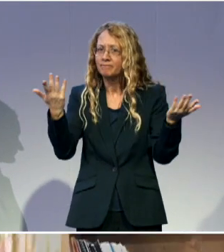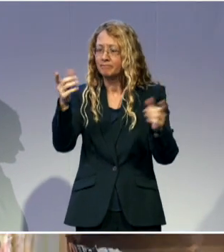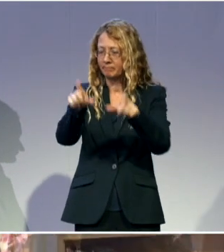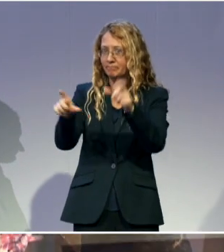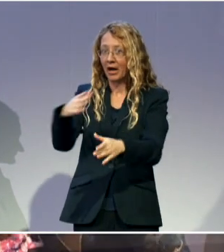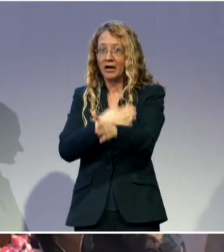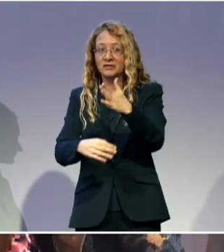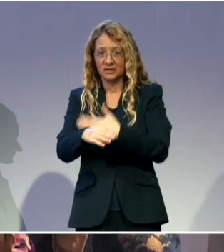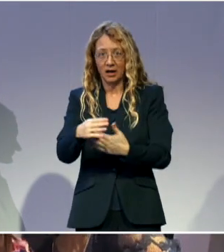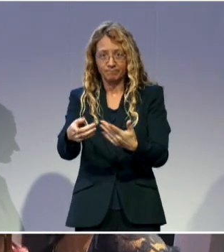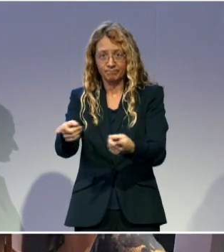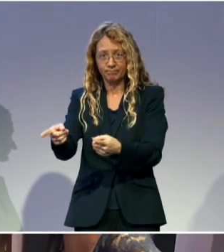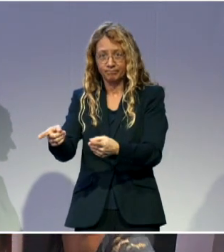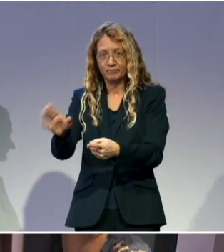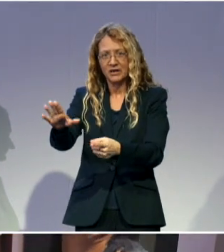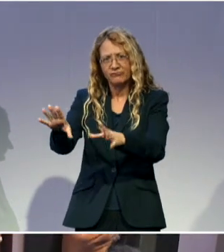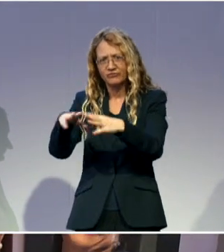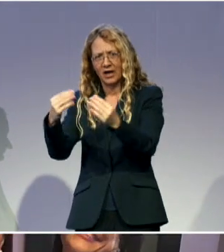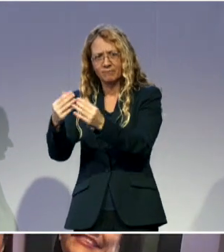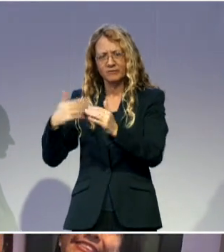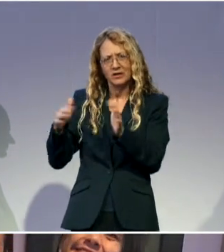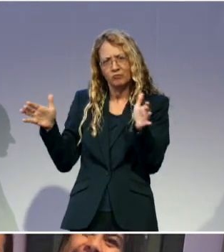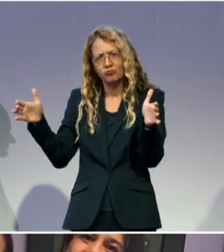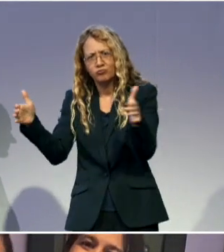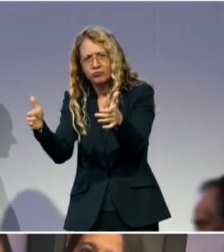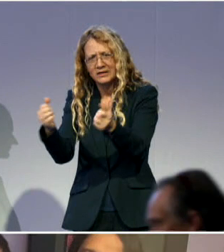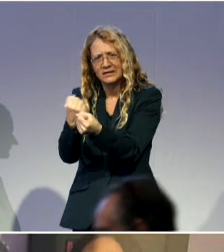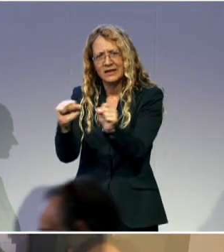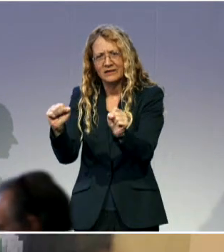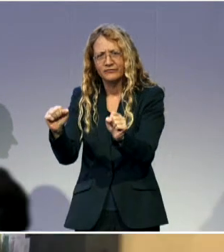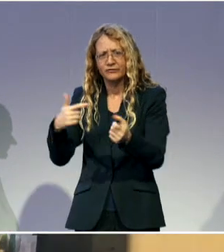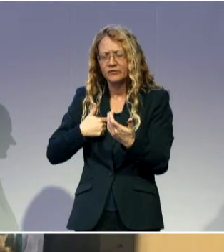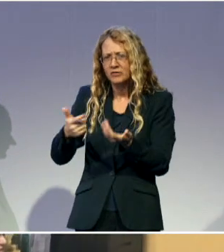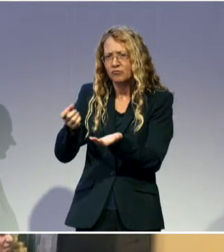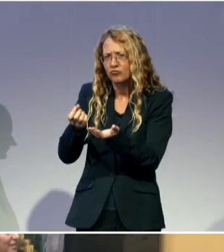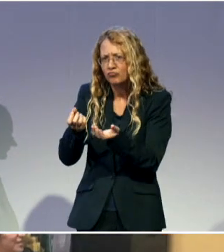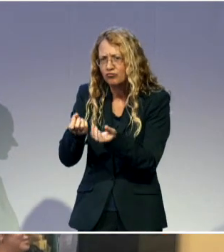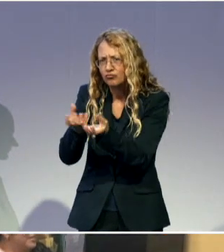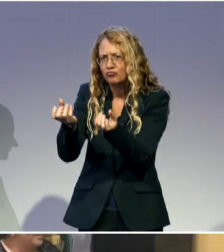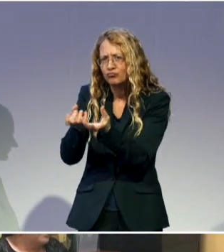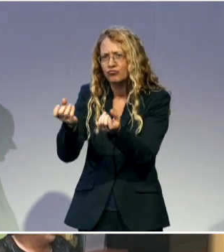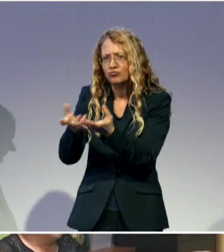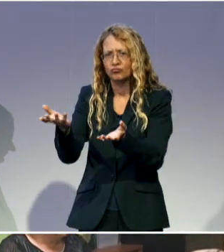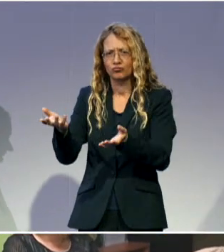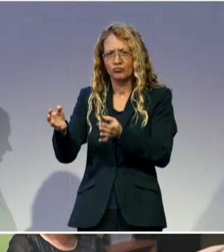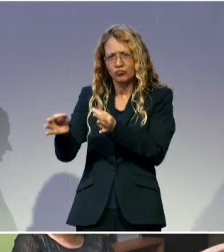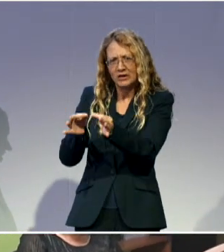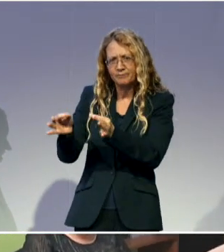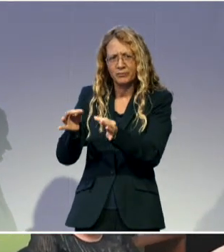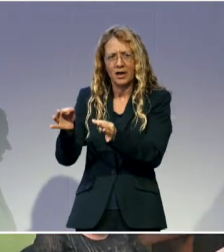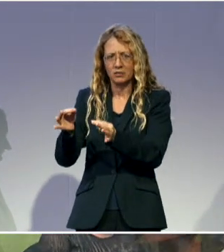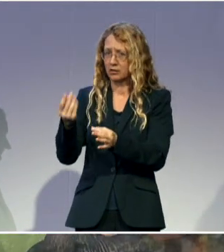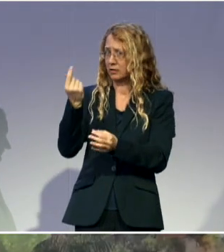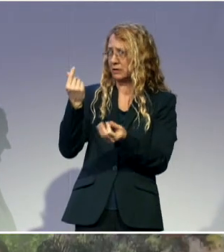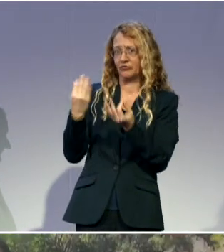Disabilities and their Family program to provide guidance, training, and free legal assistance so people